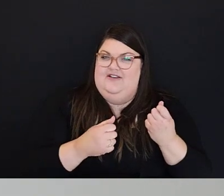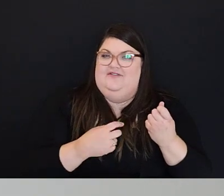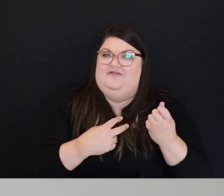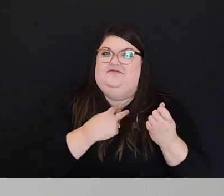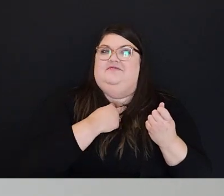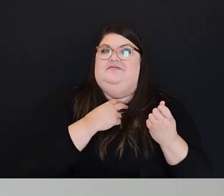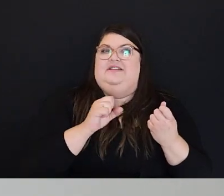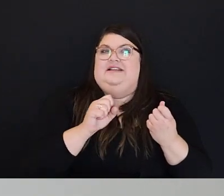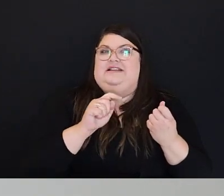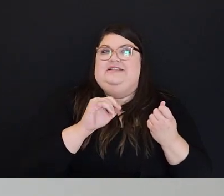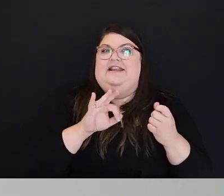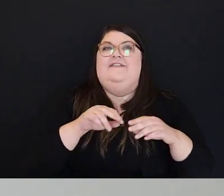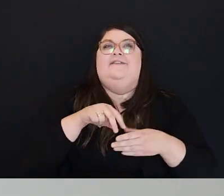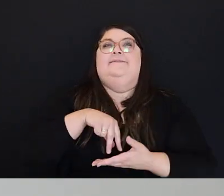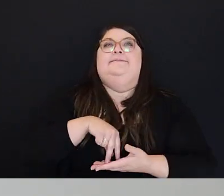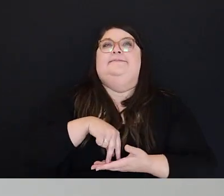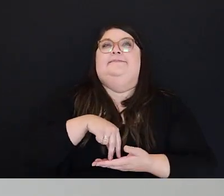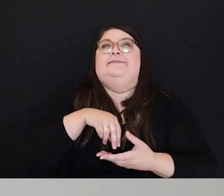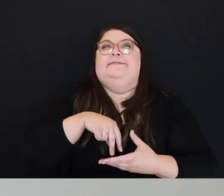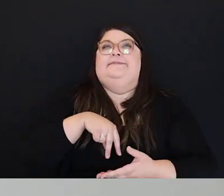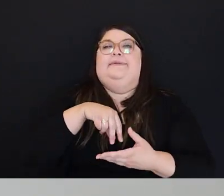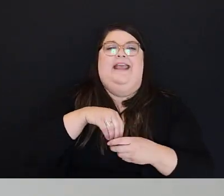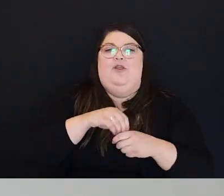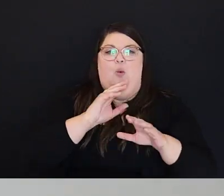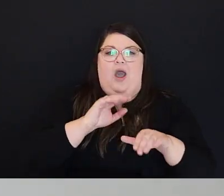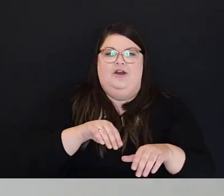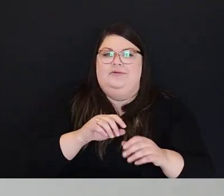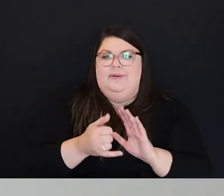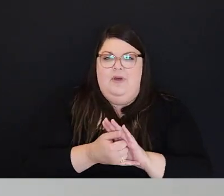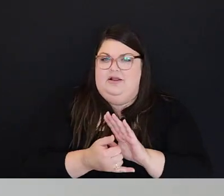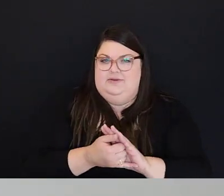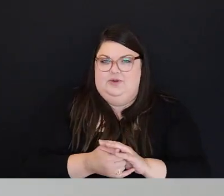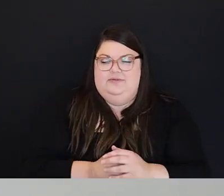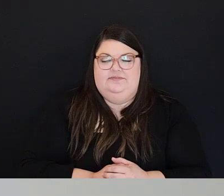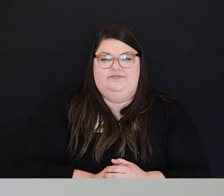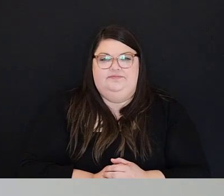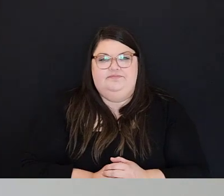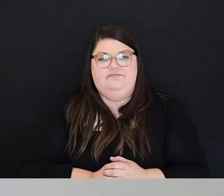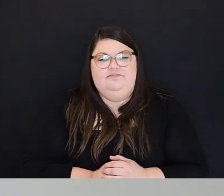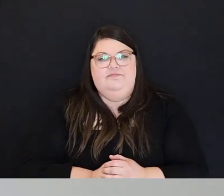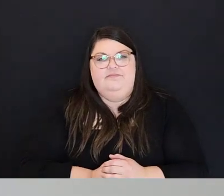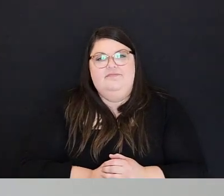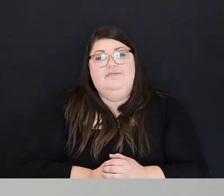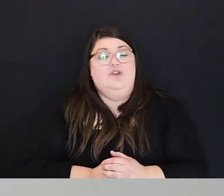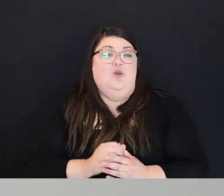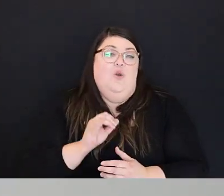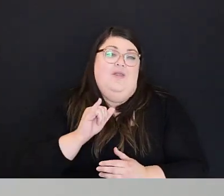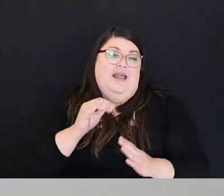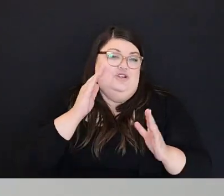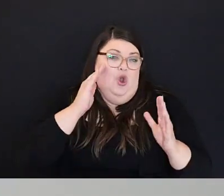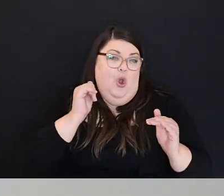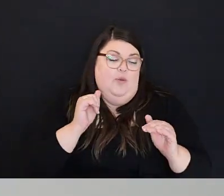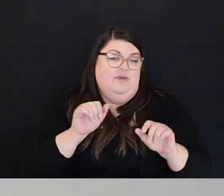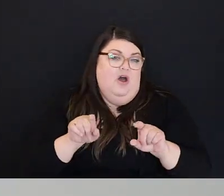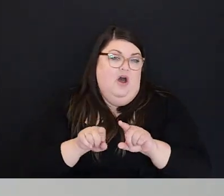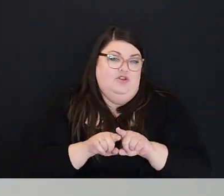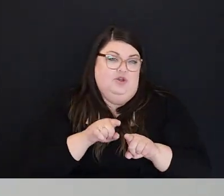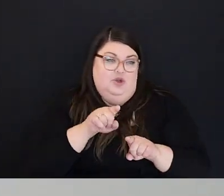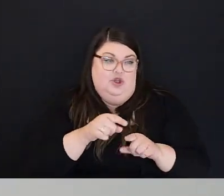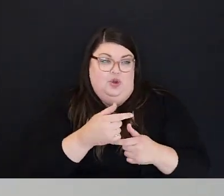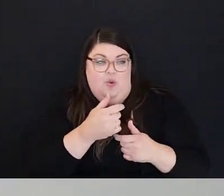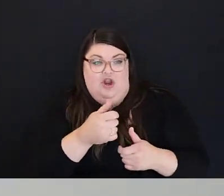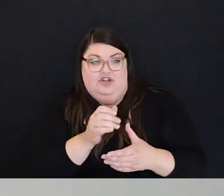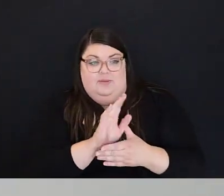the water, it's impossible. And so that's what the hope is in watching the film, is that you are also